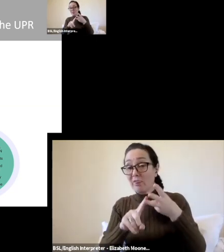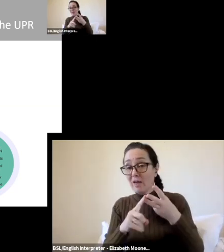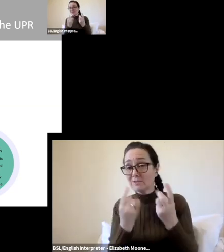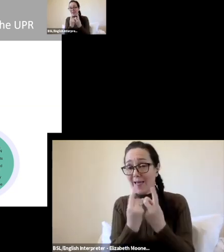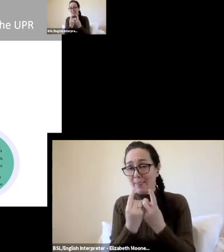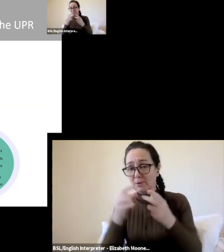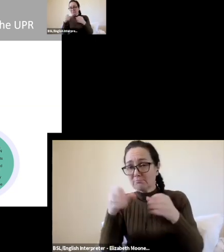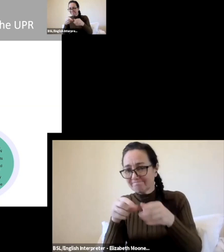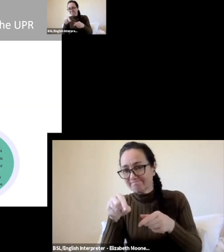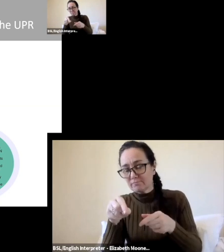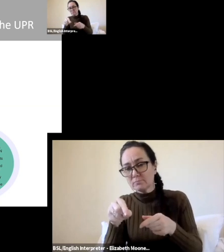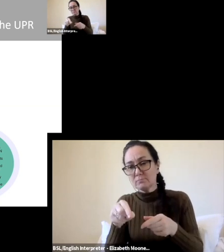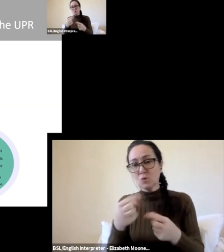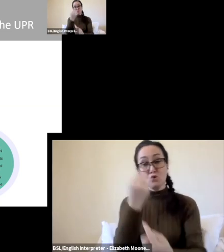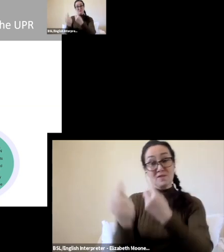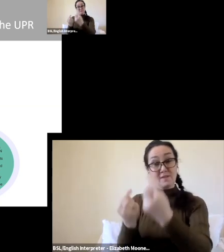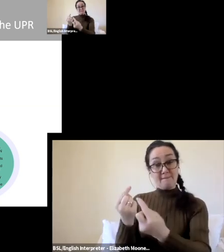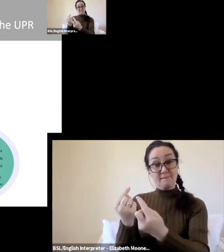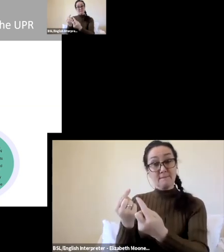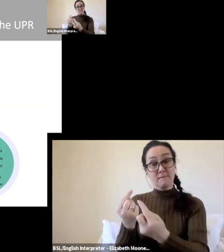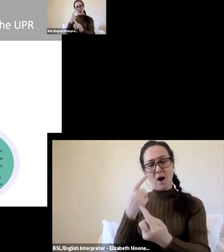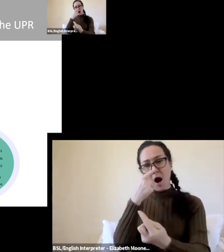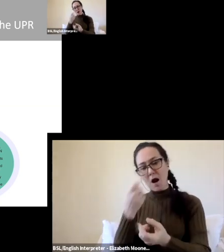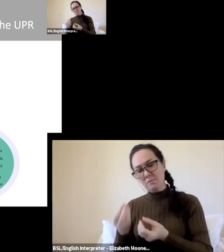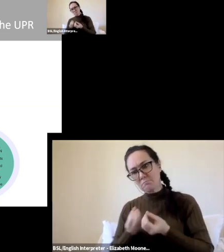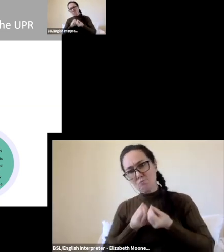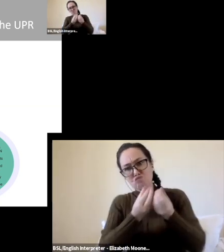is that you yourself can suggest